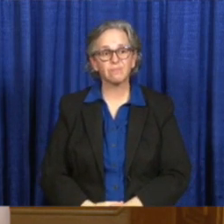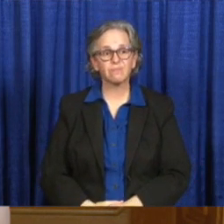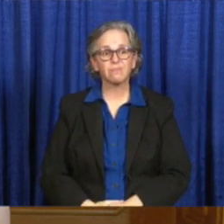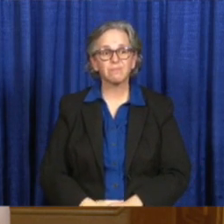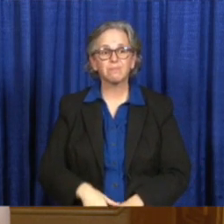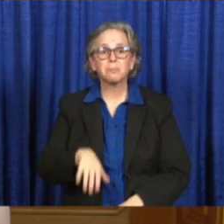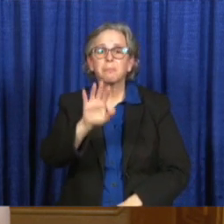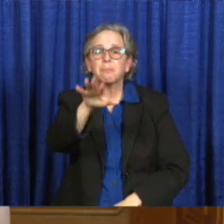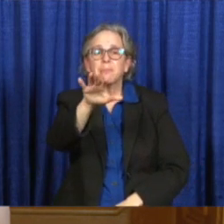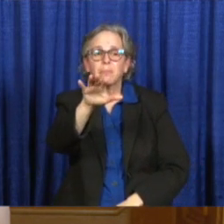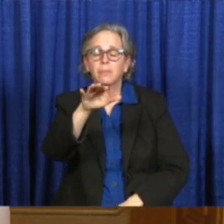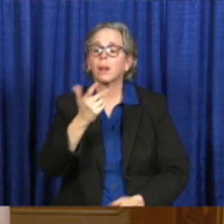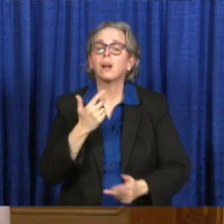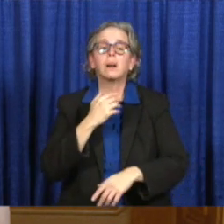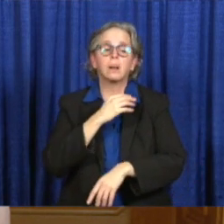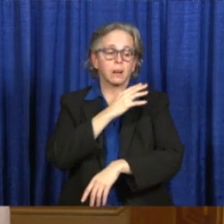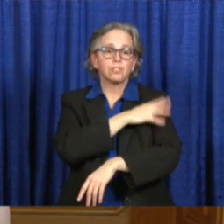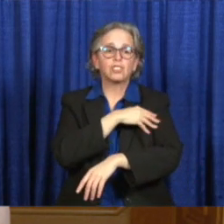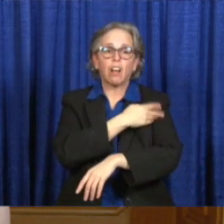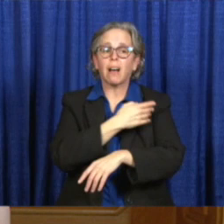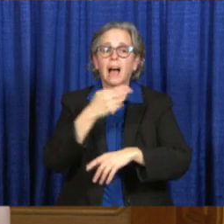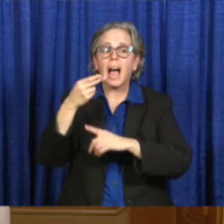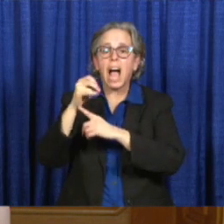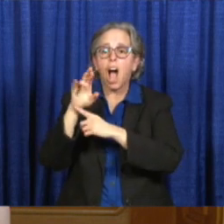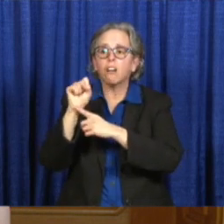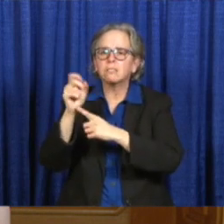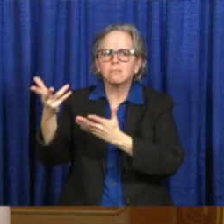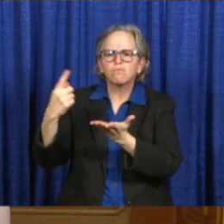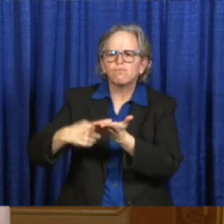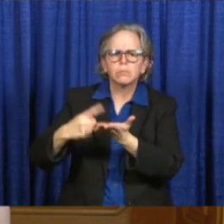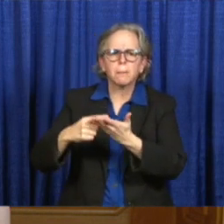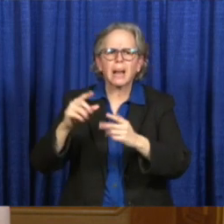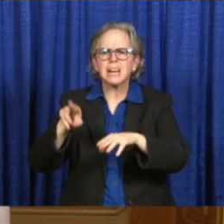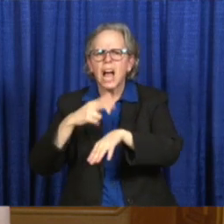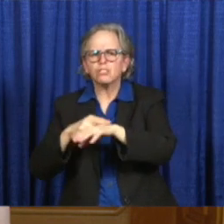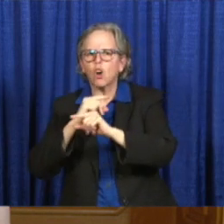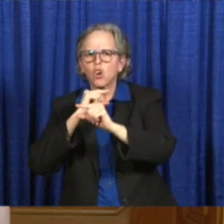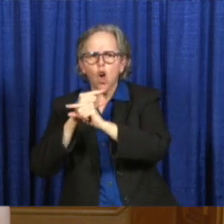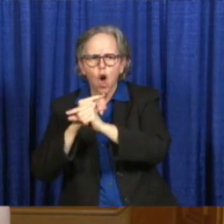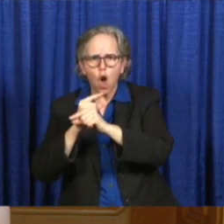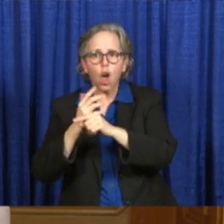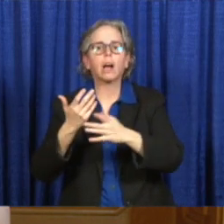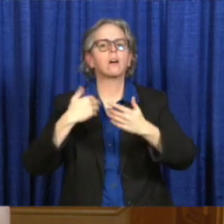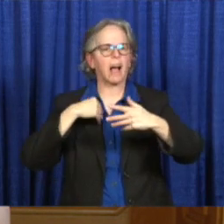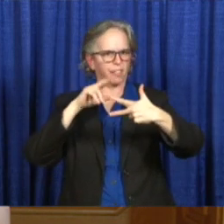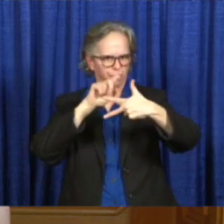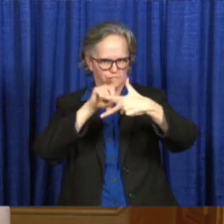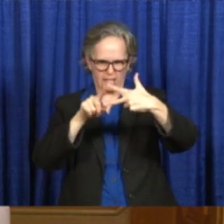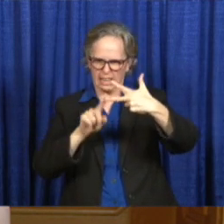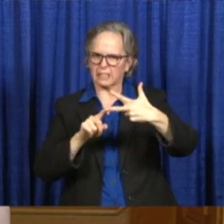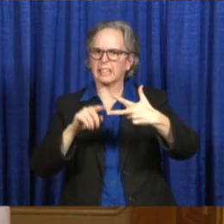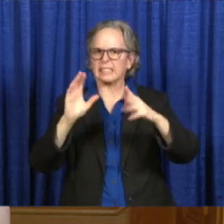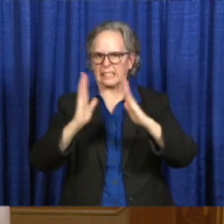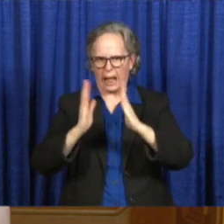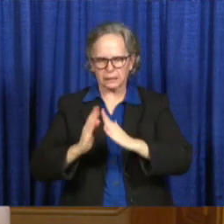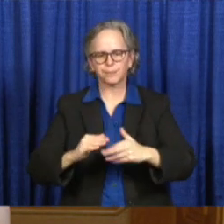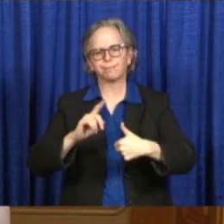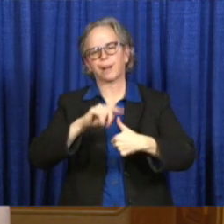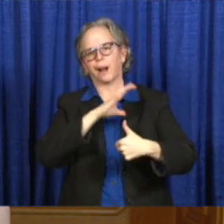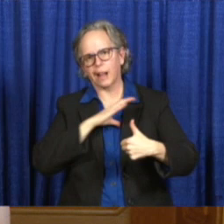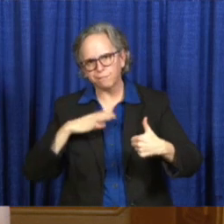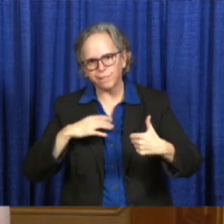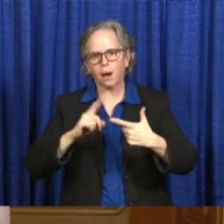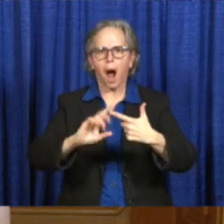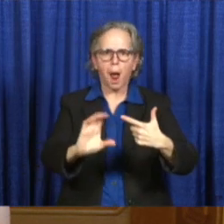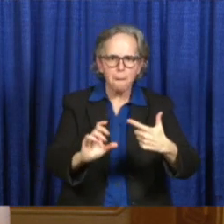Columbus, and to Cincinnati to start planning and assessing the structures needed for the anticipated surge. The teams